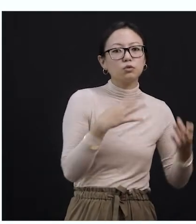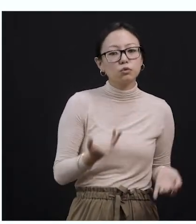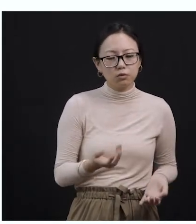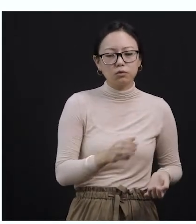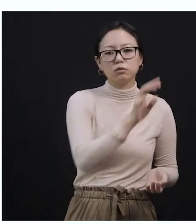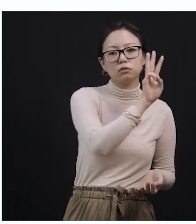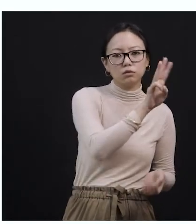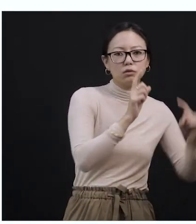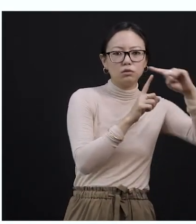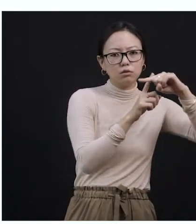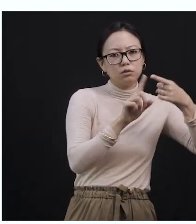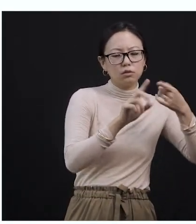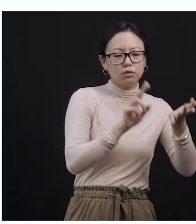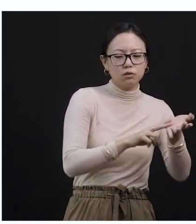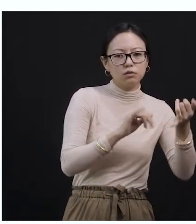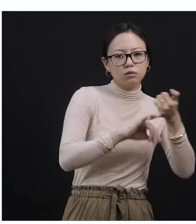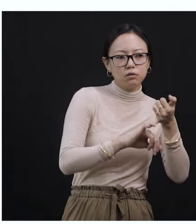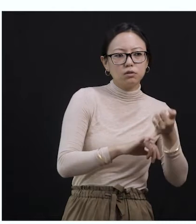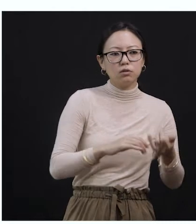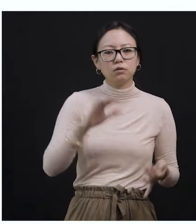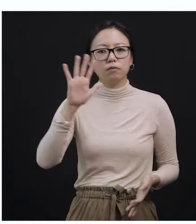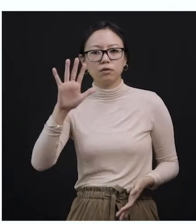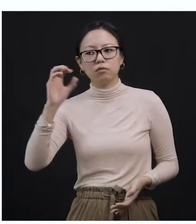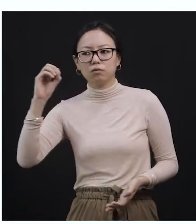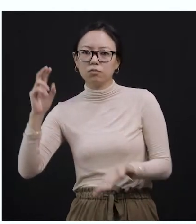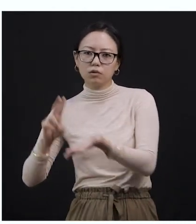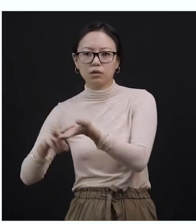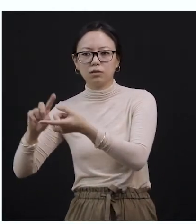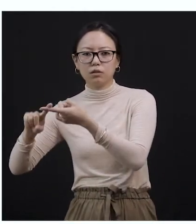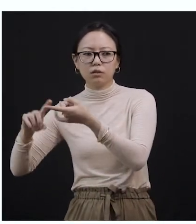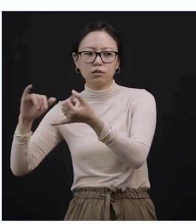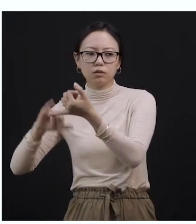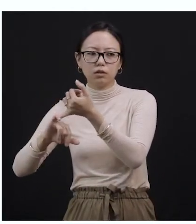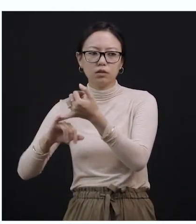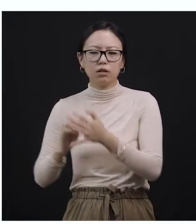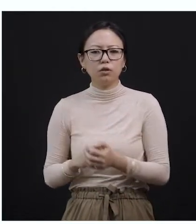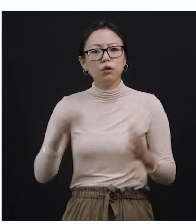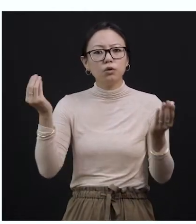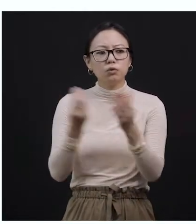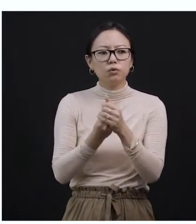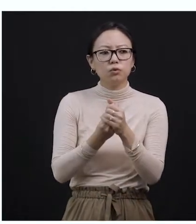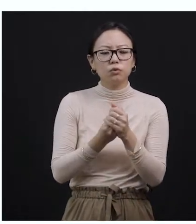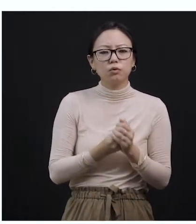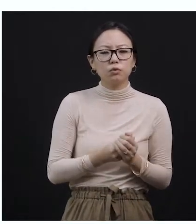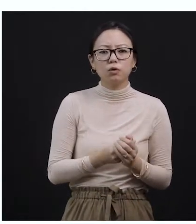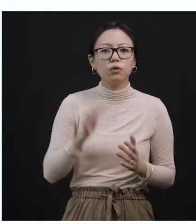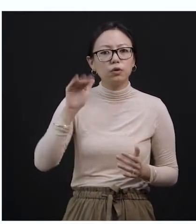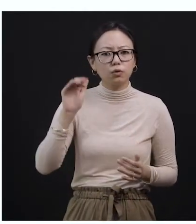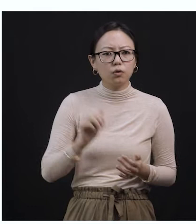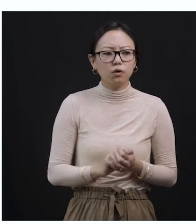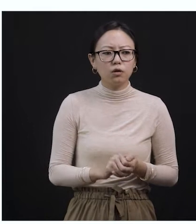5 ones. All right? So if we combine 3 and 5, we get